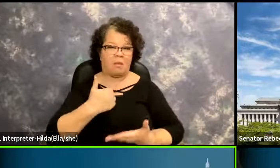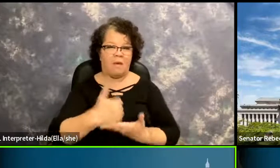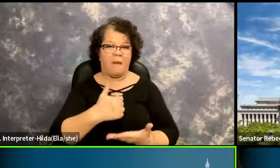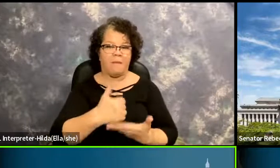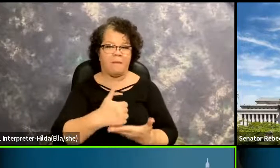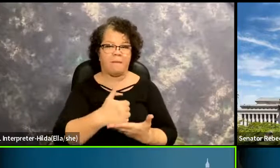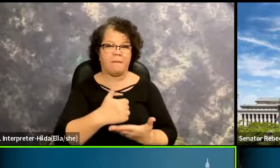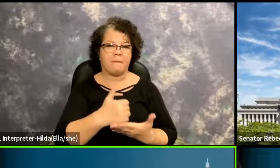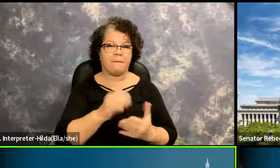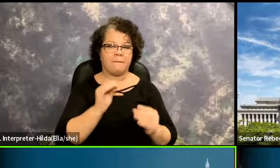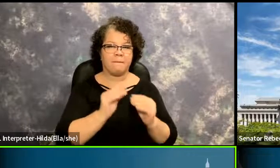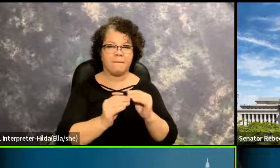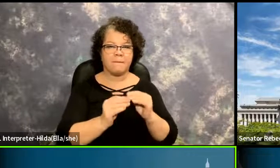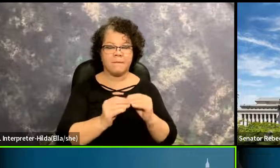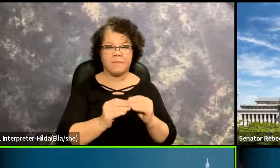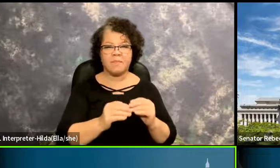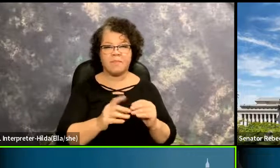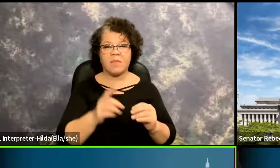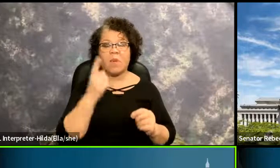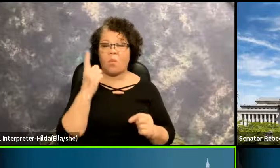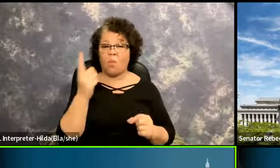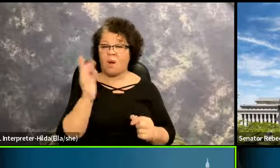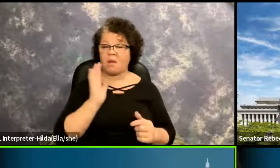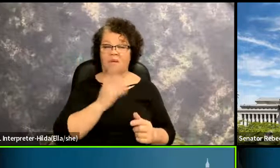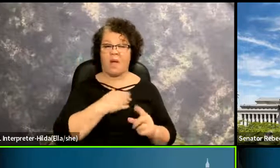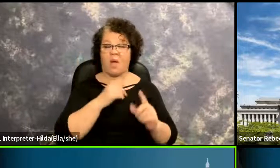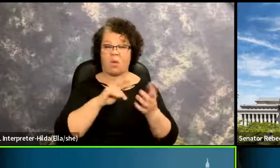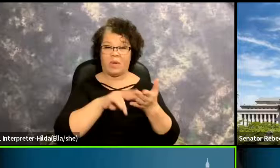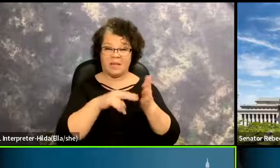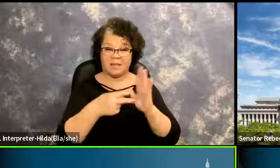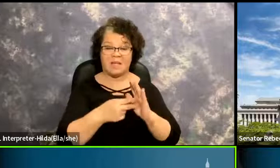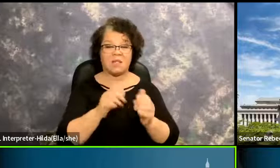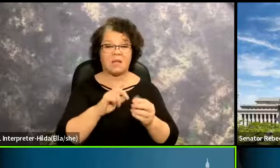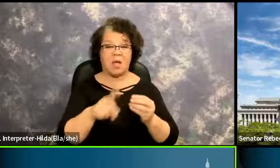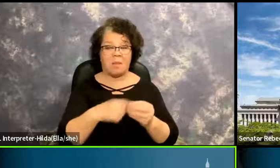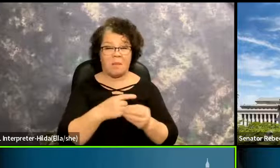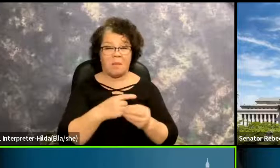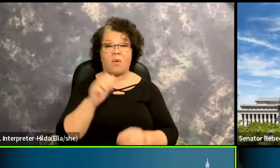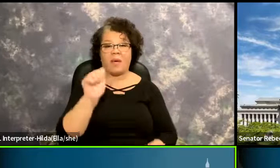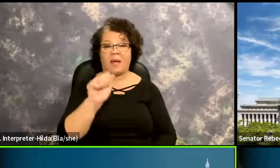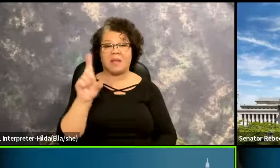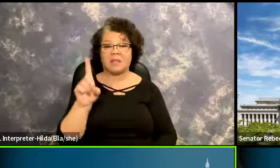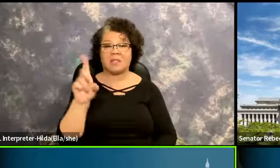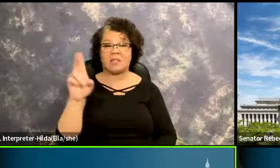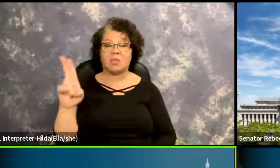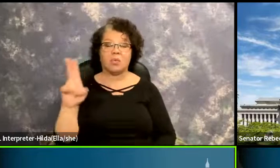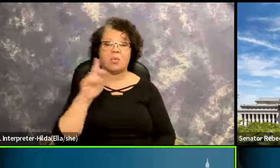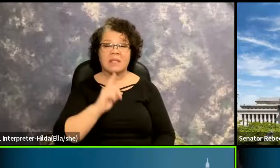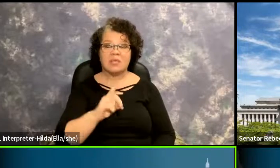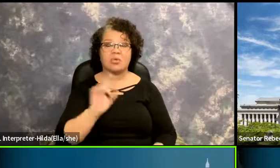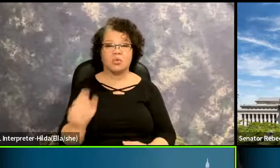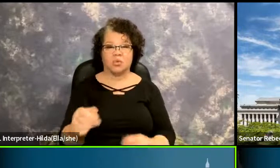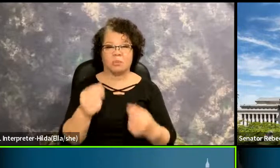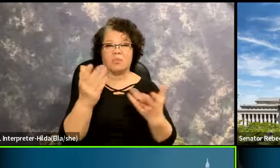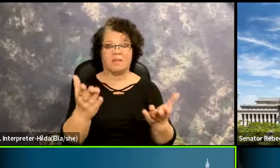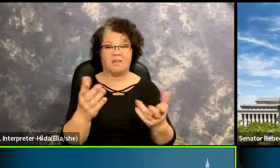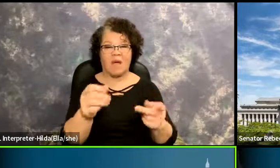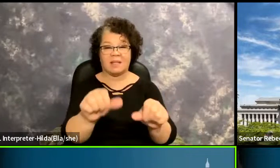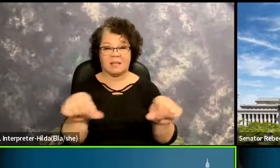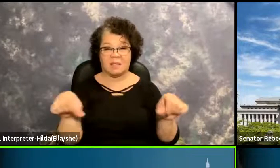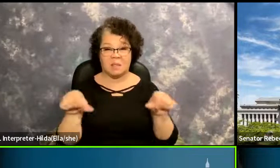adjust. And one of the intentions around ADUs is to provide space